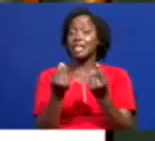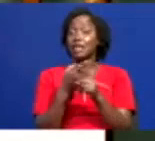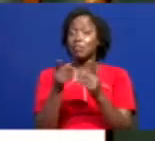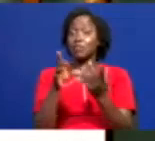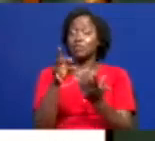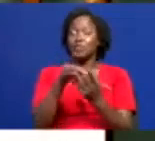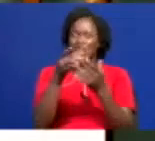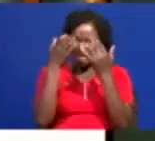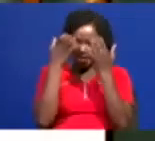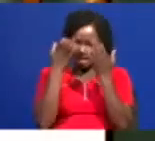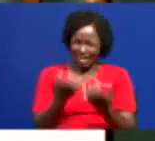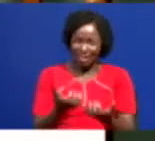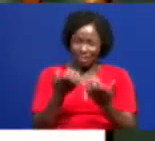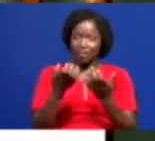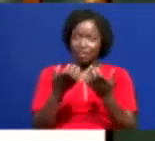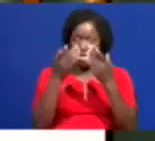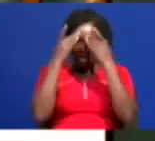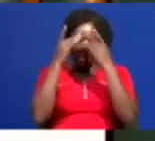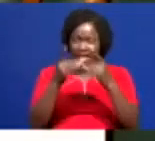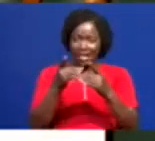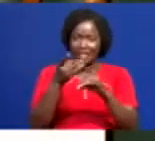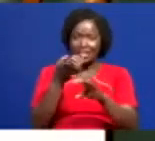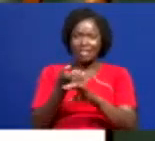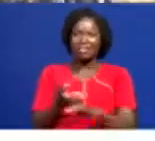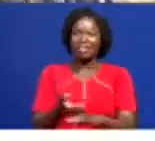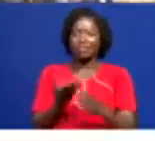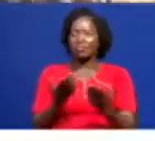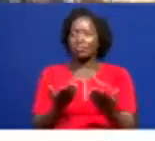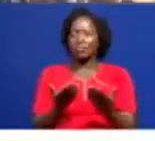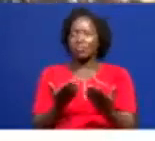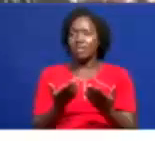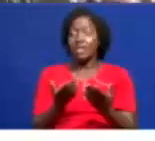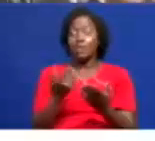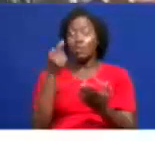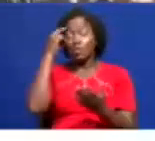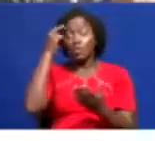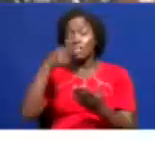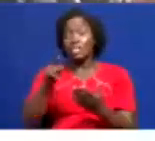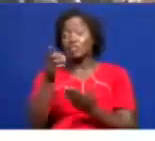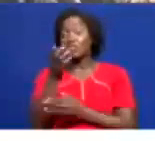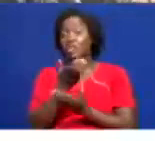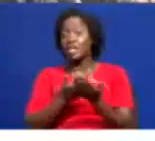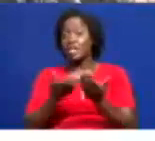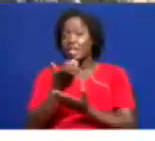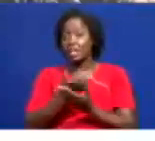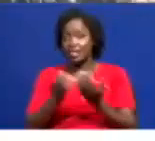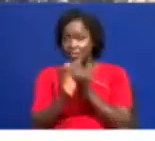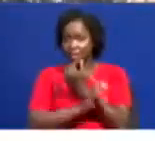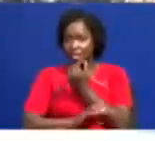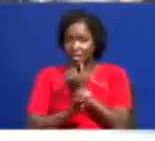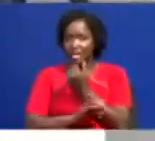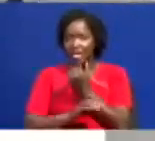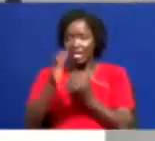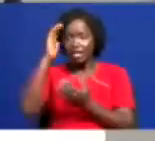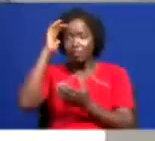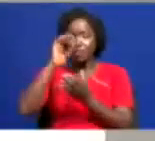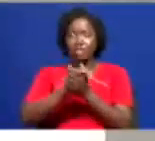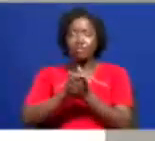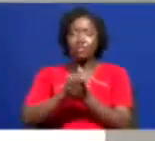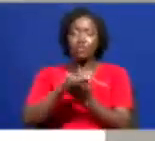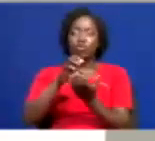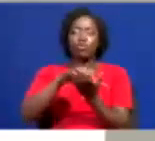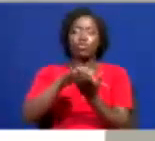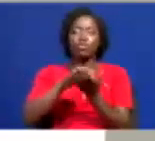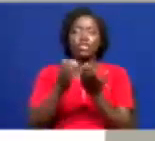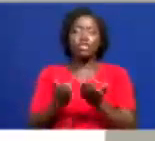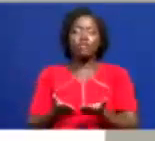decisions that we thought were right for our country. Nyoro believes economic conditions are improving and is